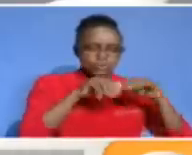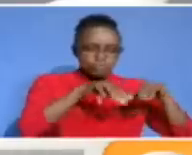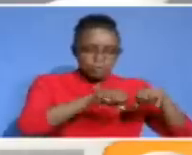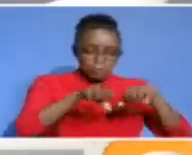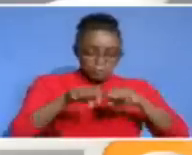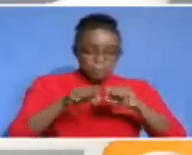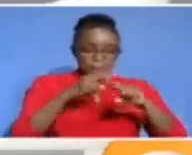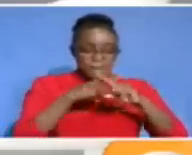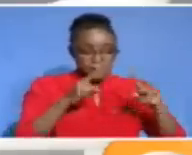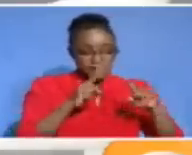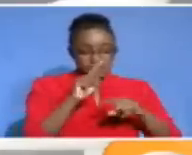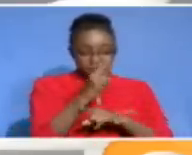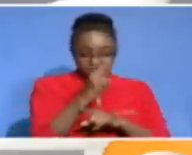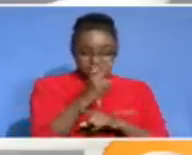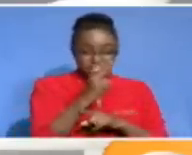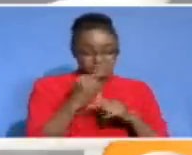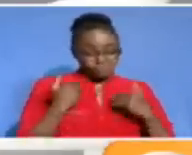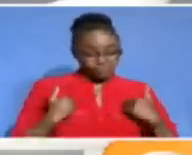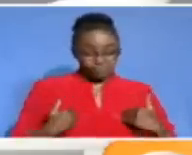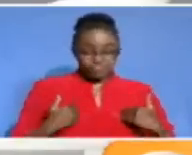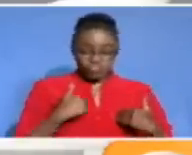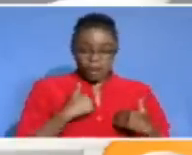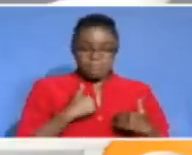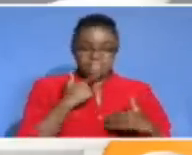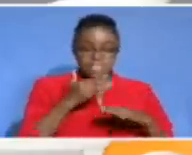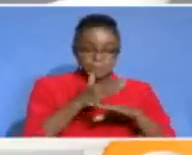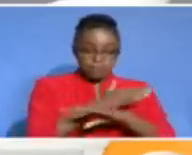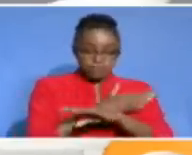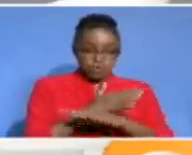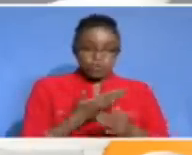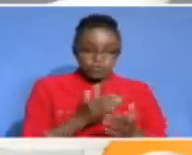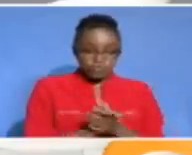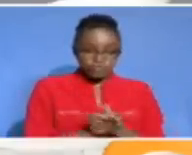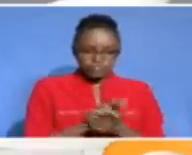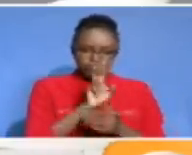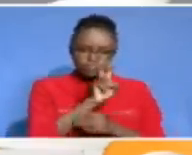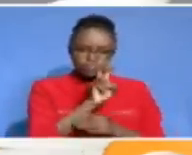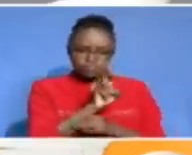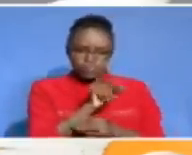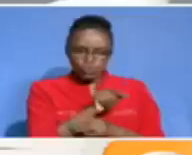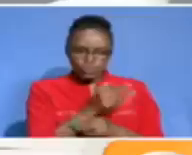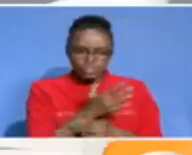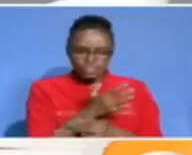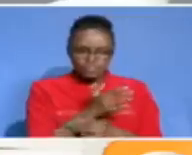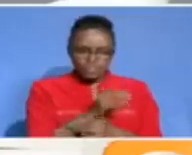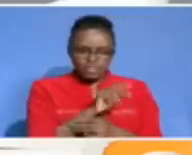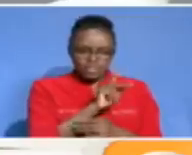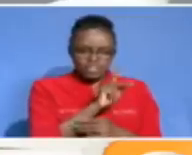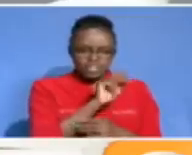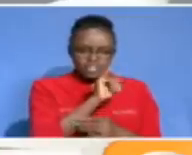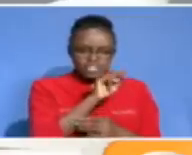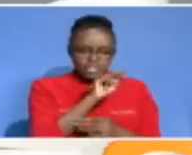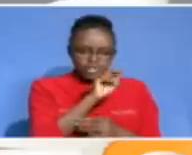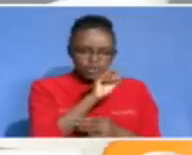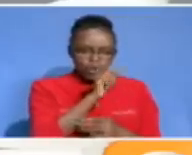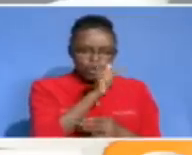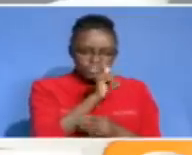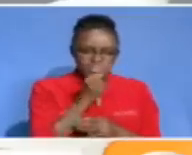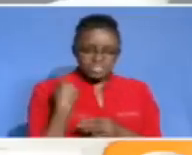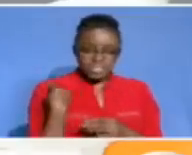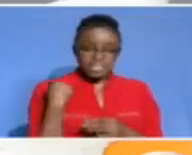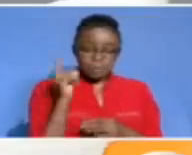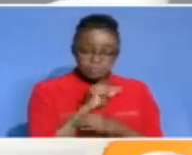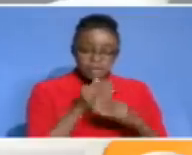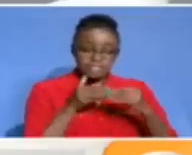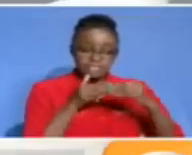But personally for me, I said earlier, you saw DCIO keynote yesterday,